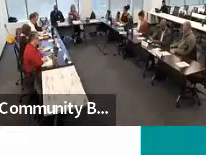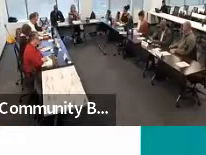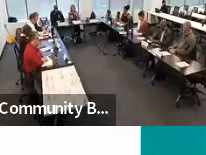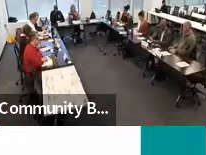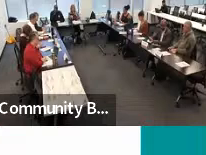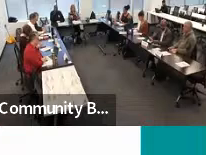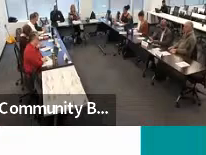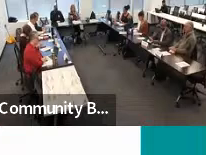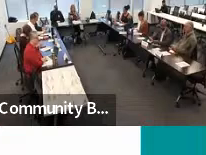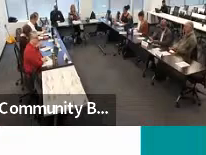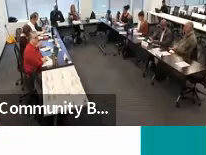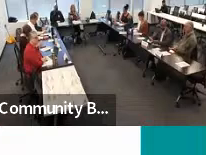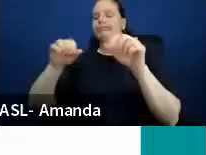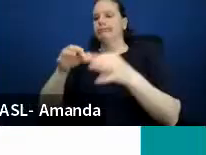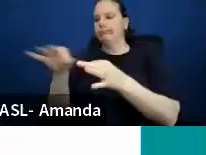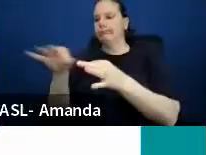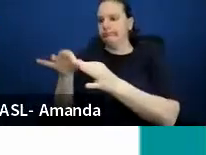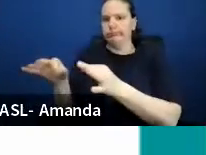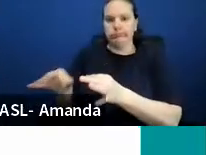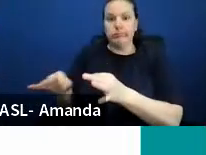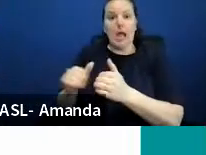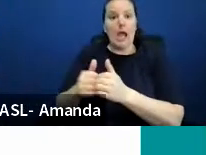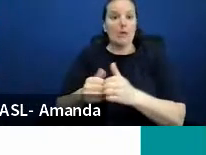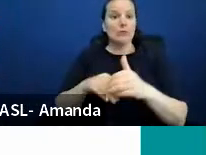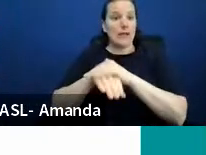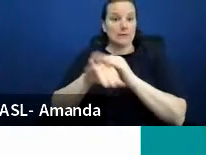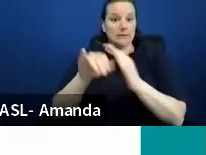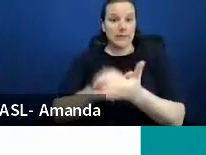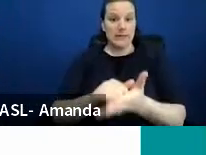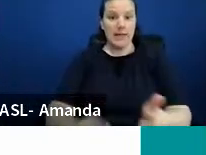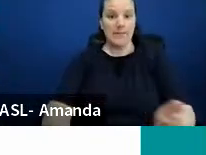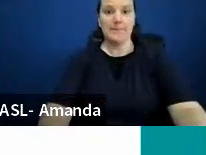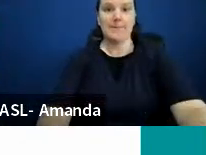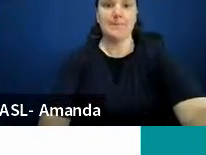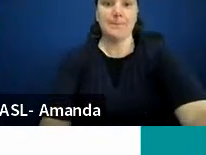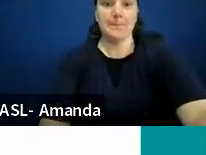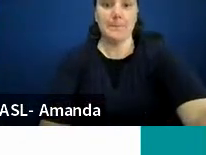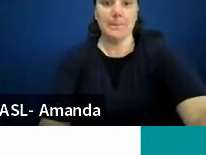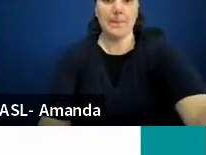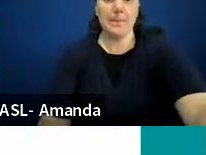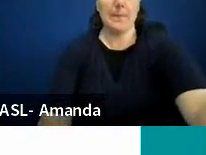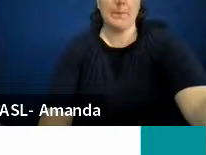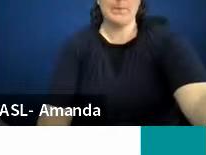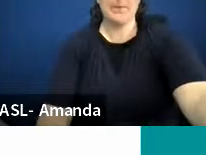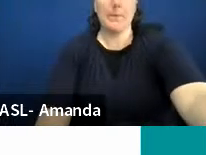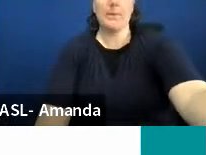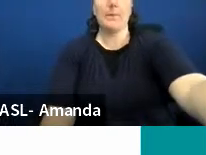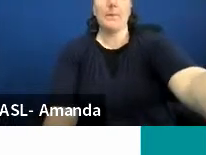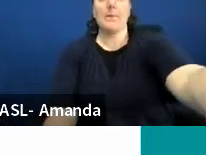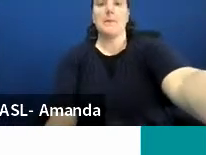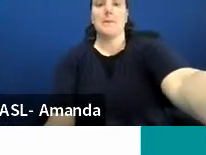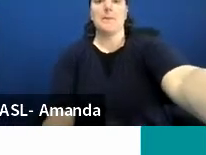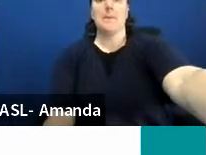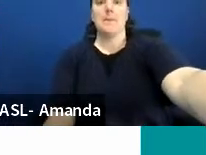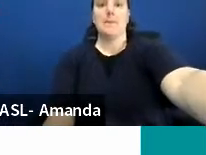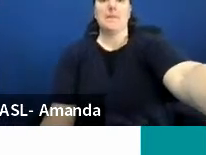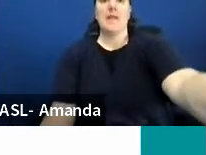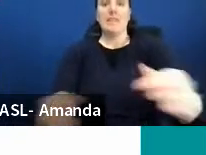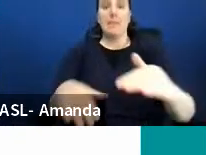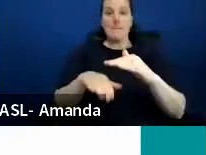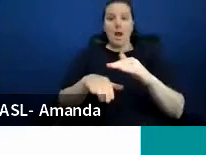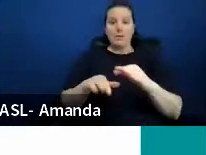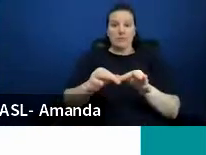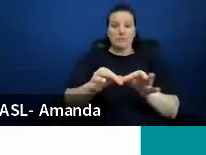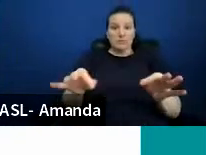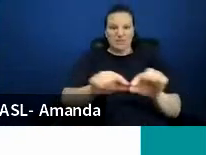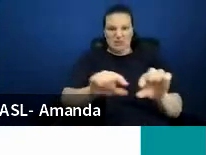window. How to access closed captions. At the bottom middle of your screen, you should see a menu of options. If you